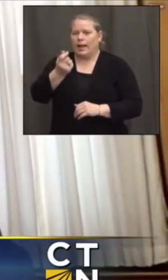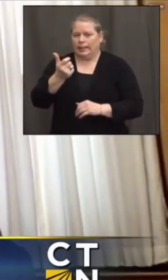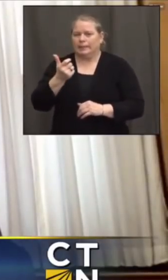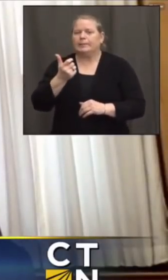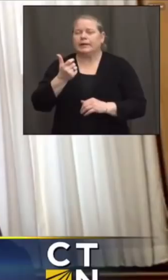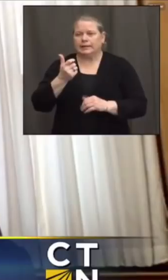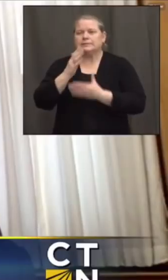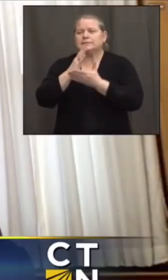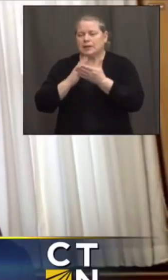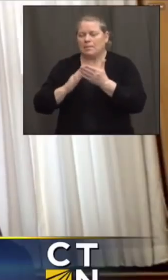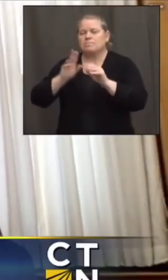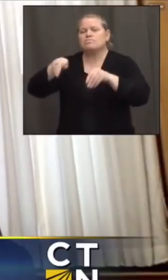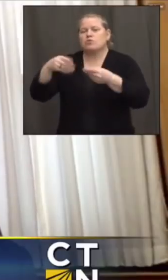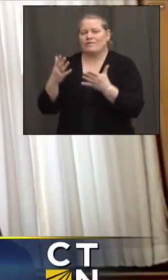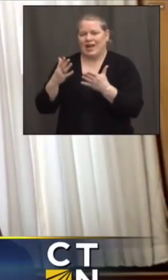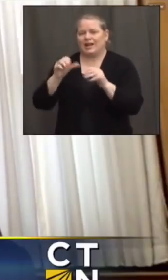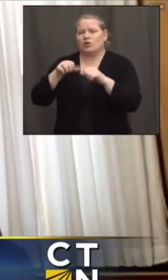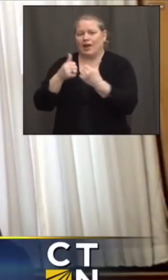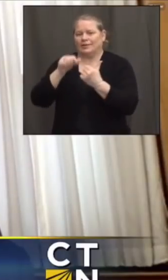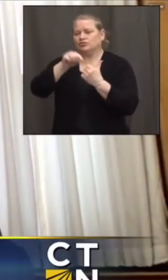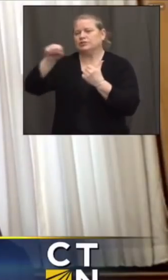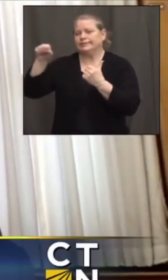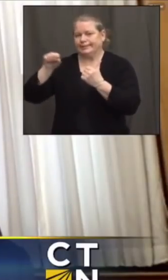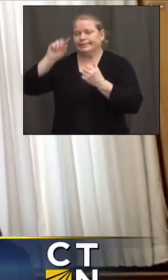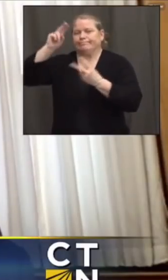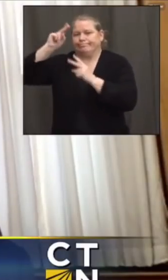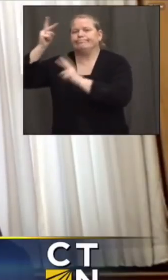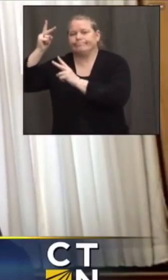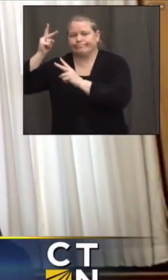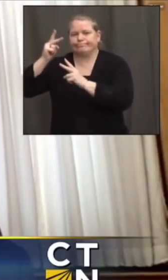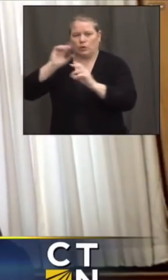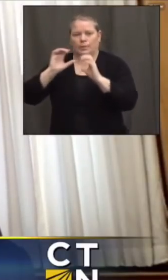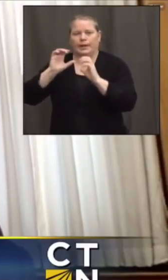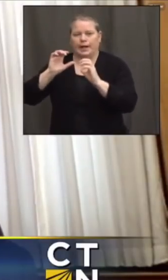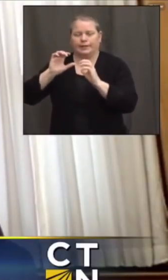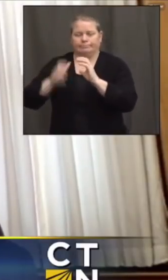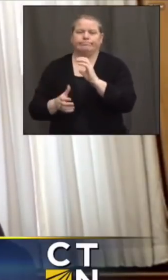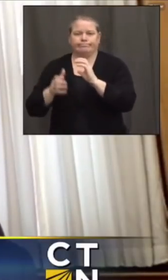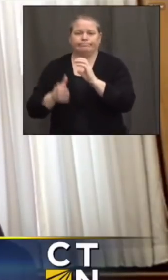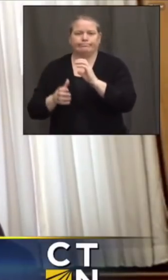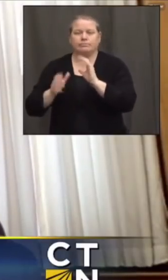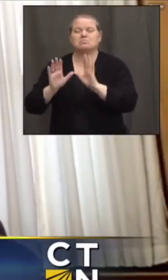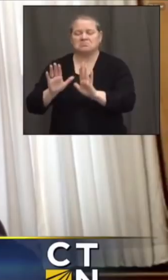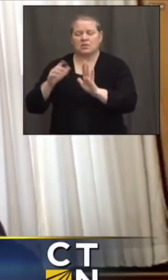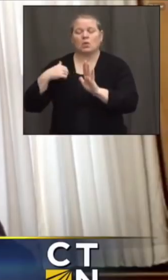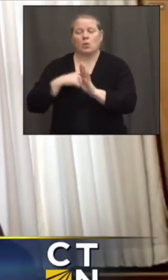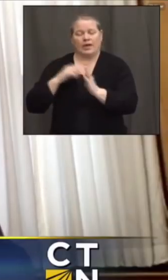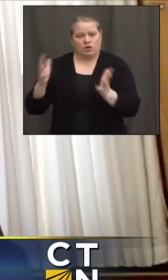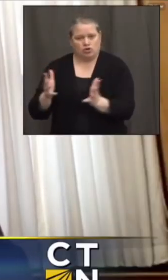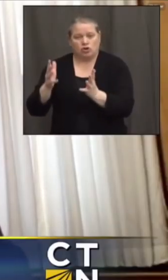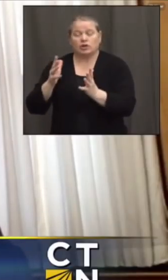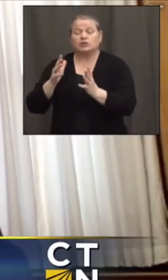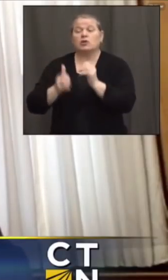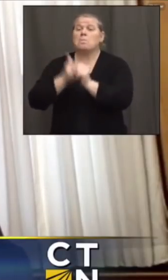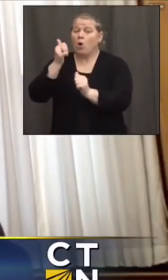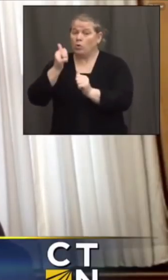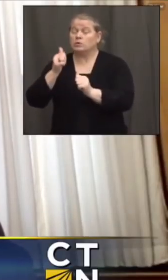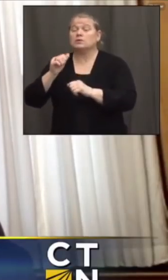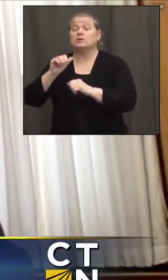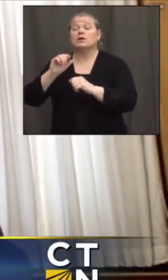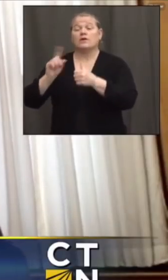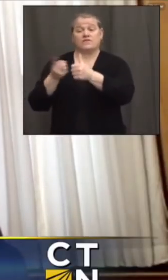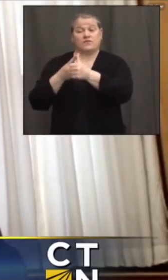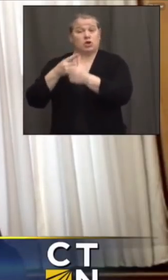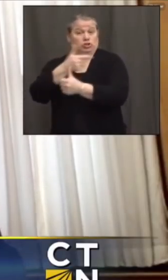of providers. What we are encouraging all of our providers, and most are in fact doing this, is that after people get their first shot, they get that